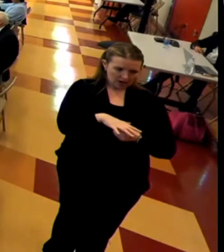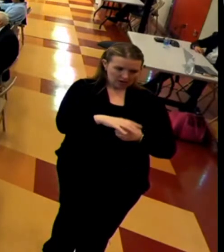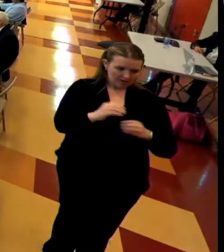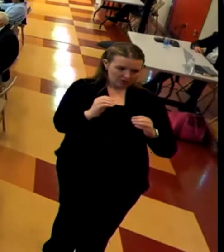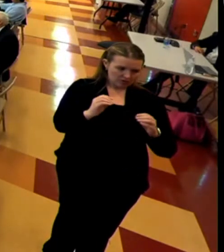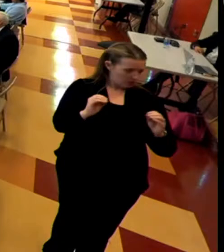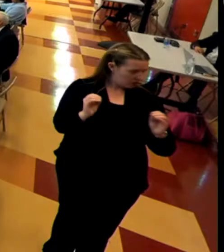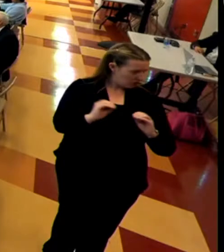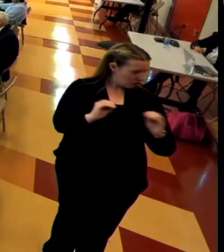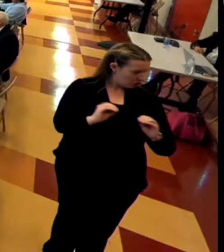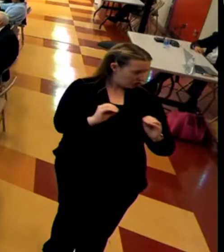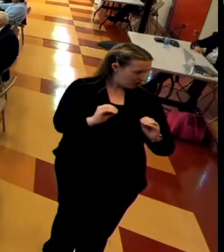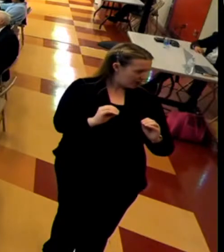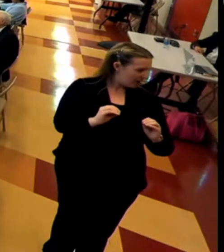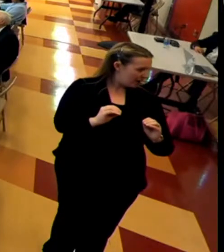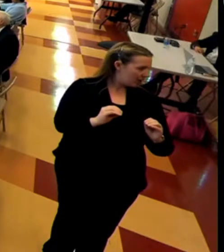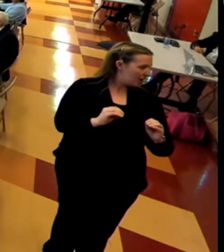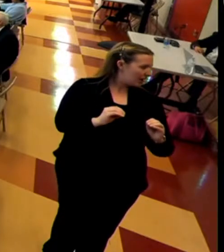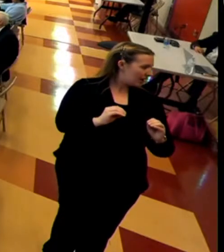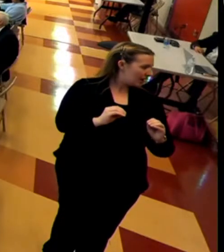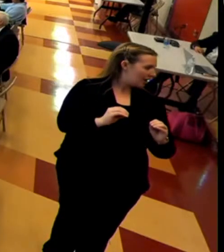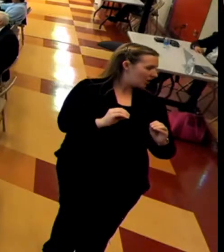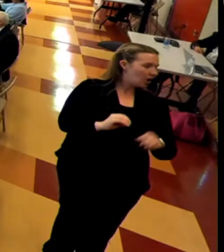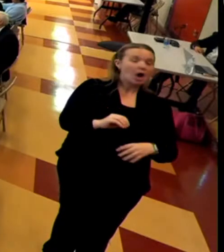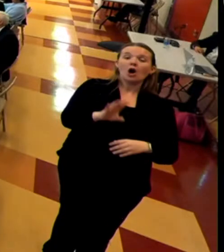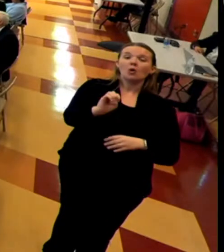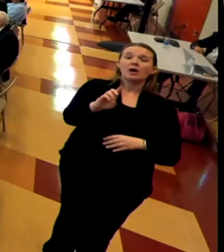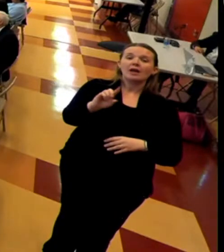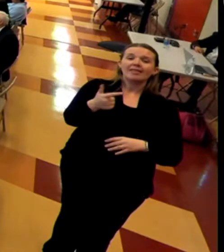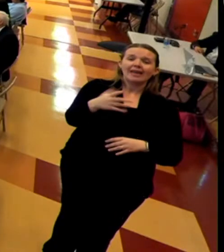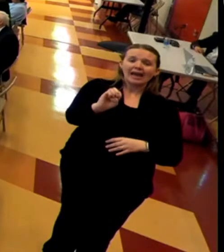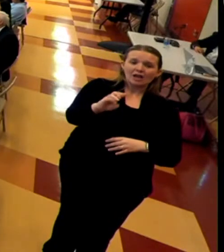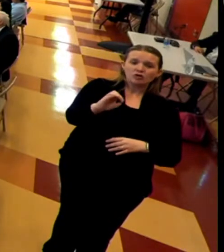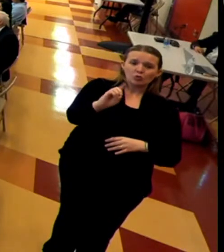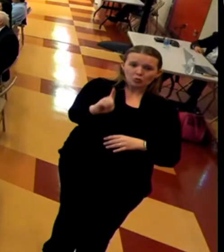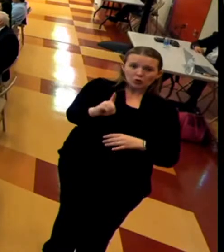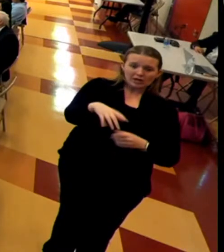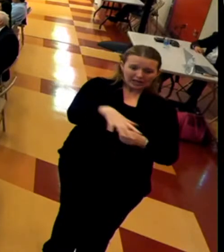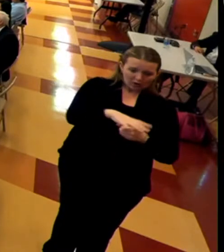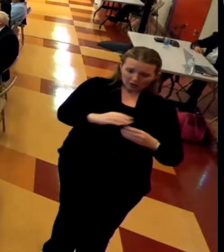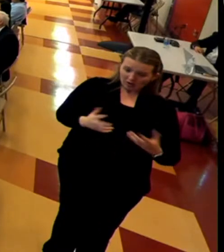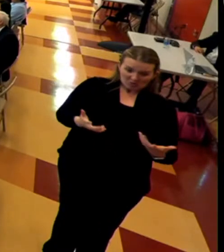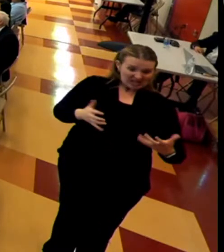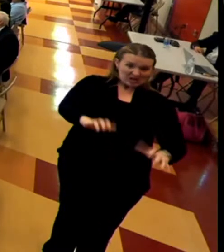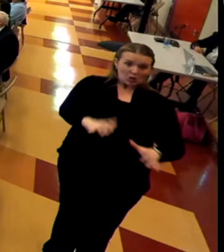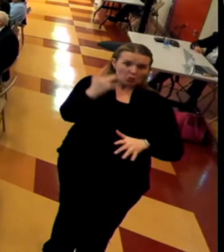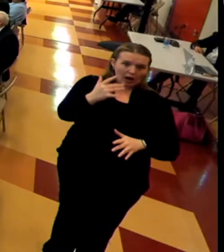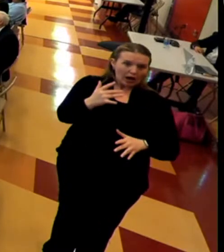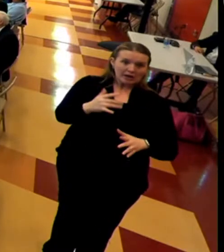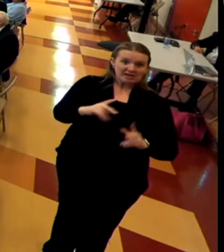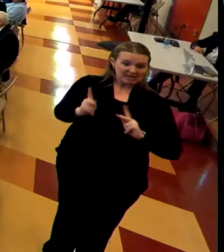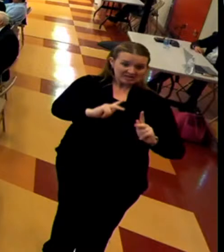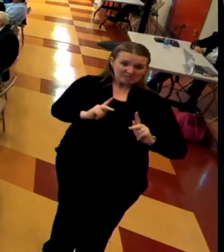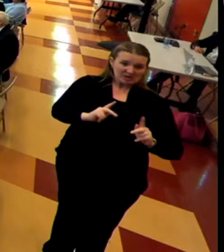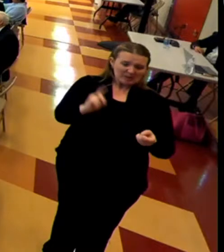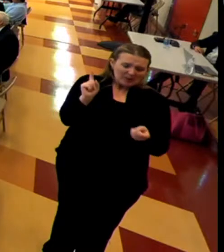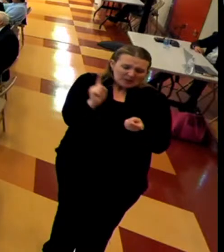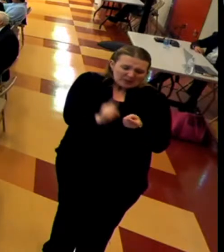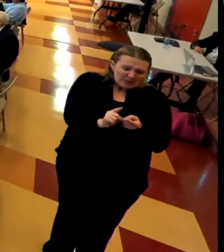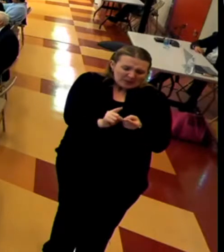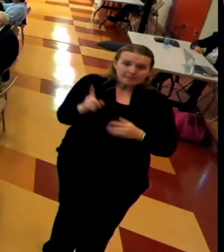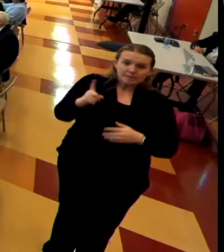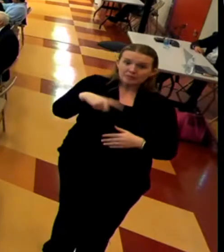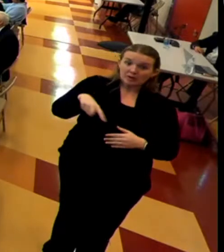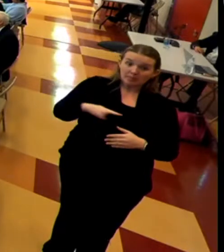no money up here, no density. And by you extending